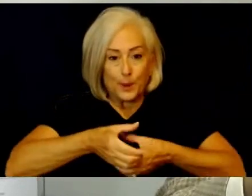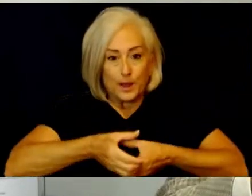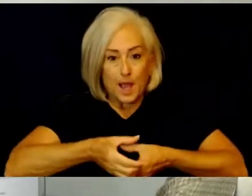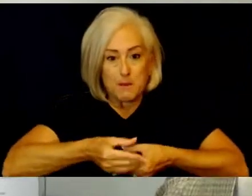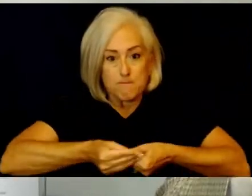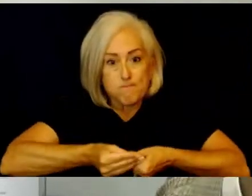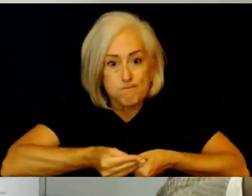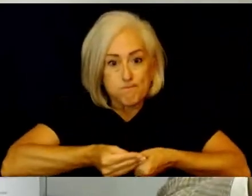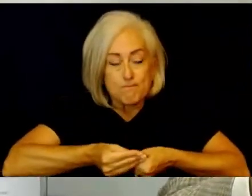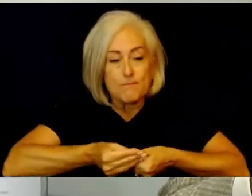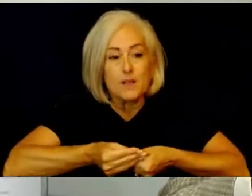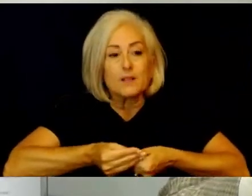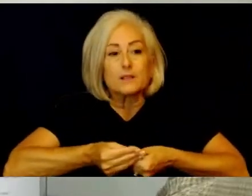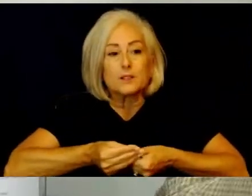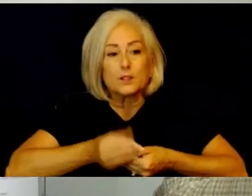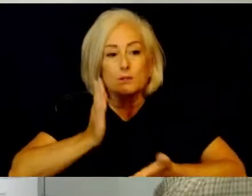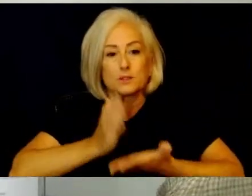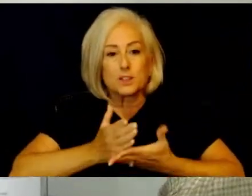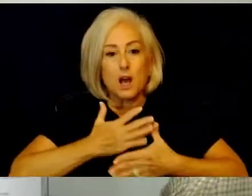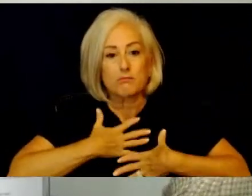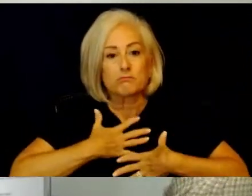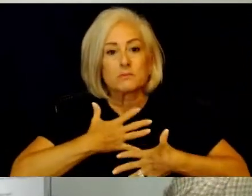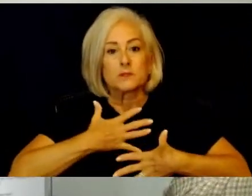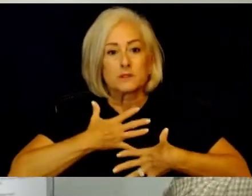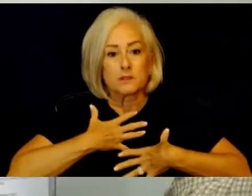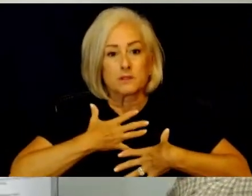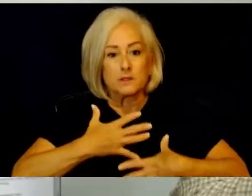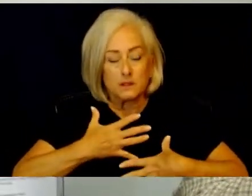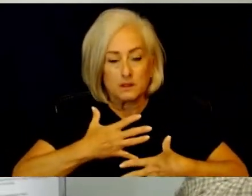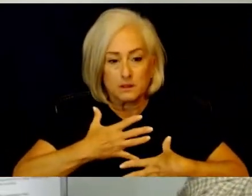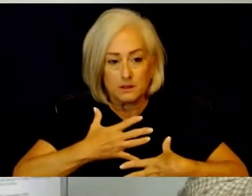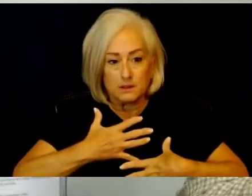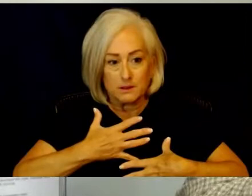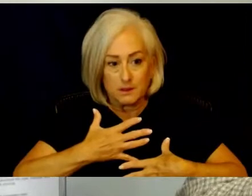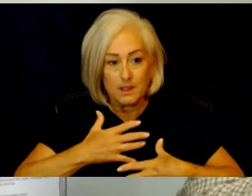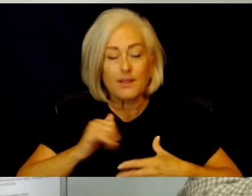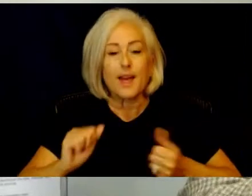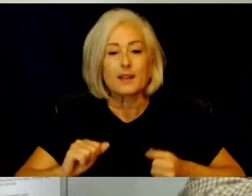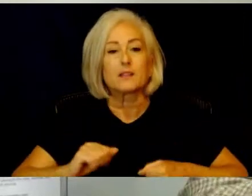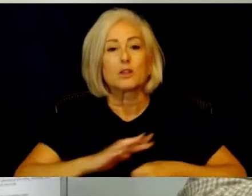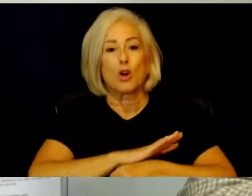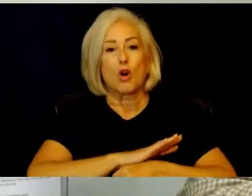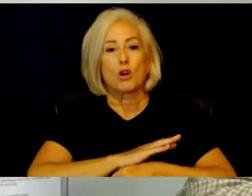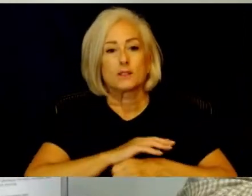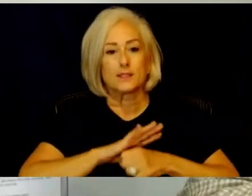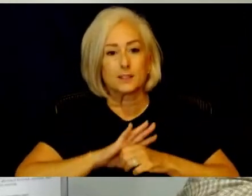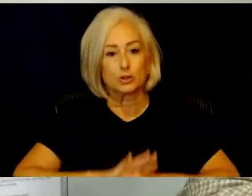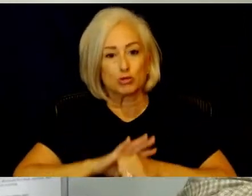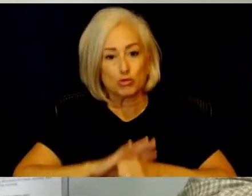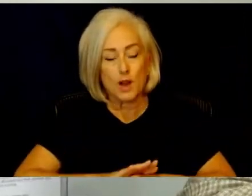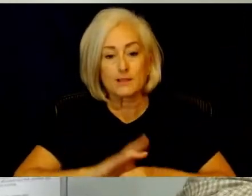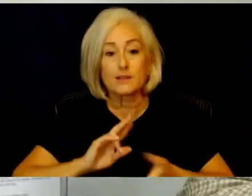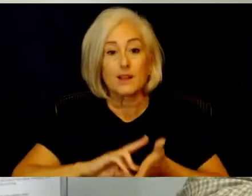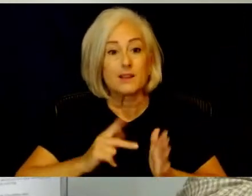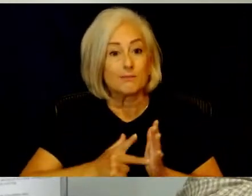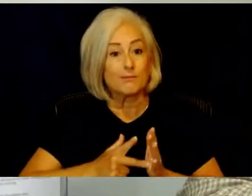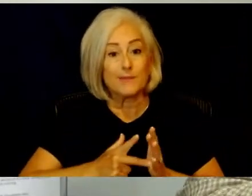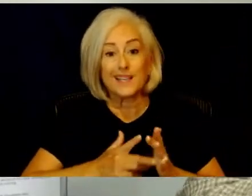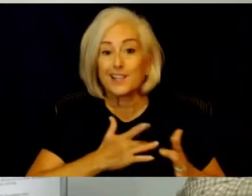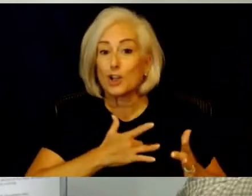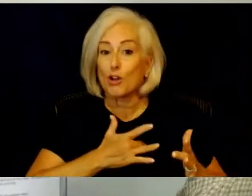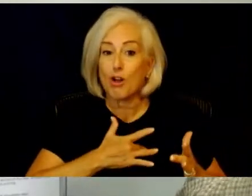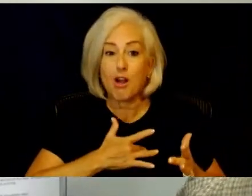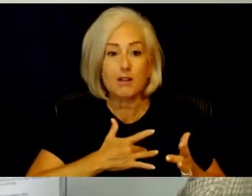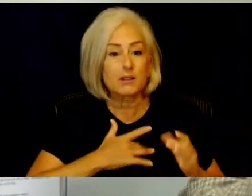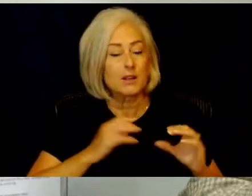in the body. That stress then translates into poor rest, so you are waking up tired. That also doesn't let your heart rest at night, so you can